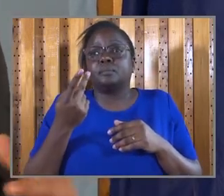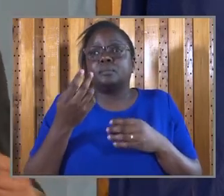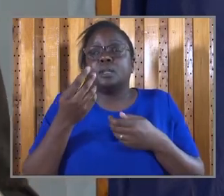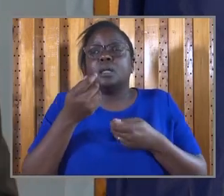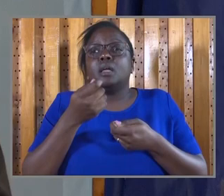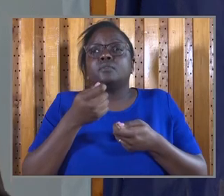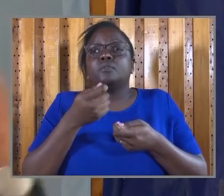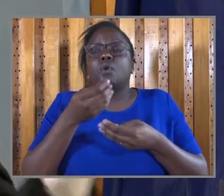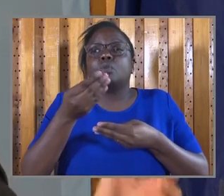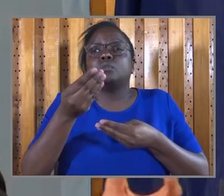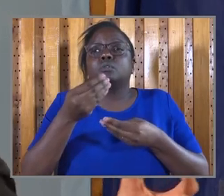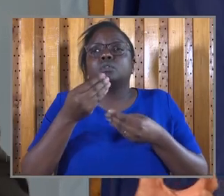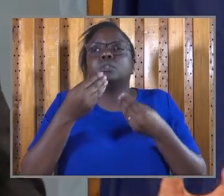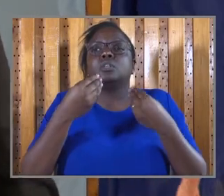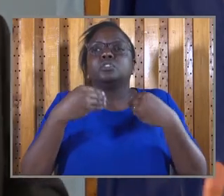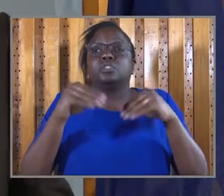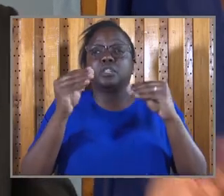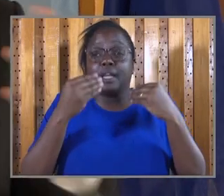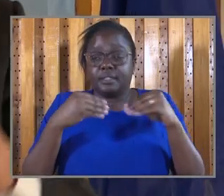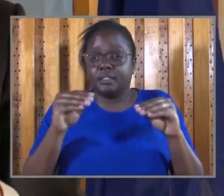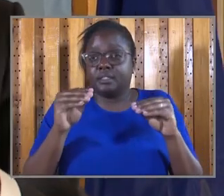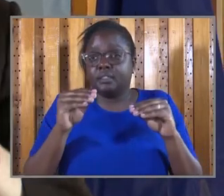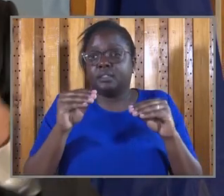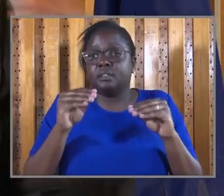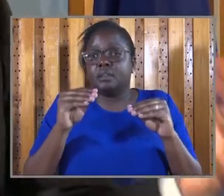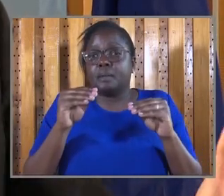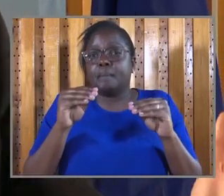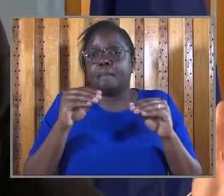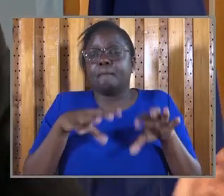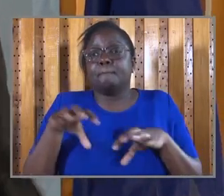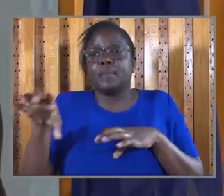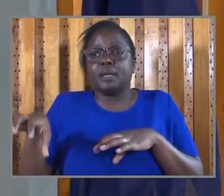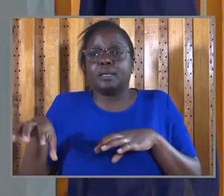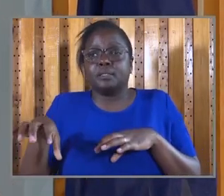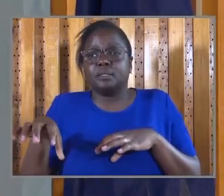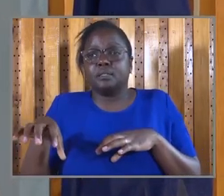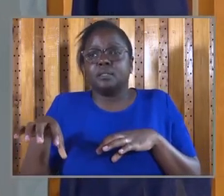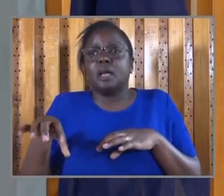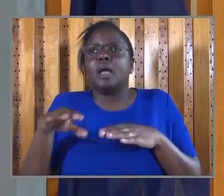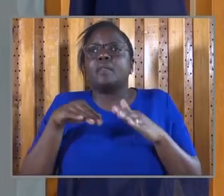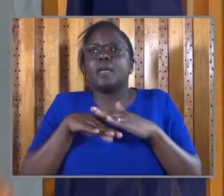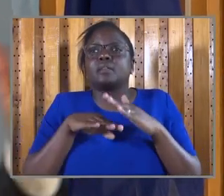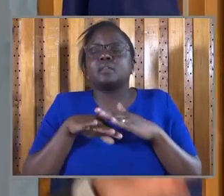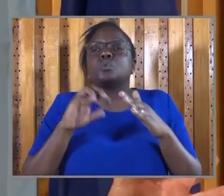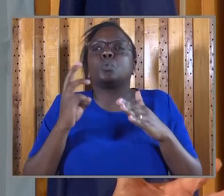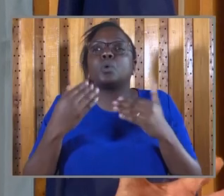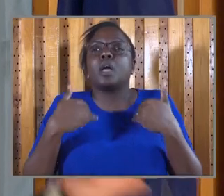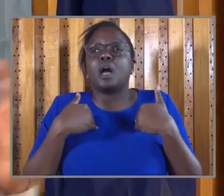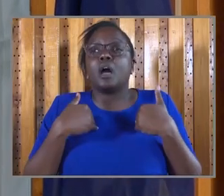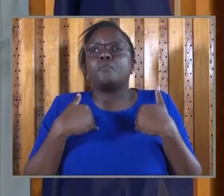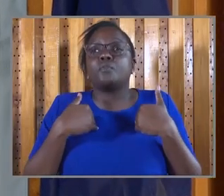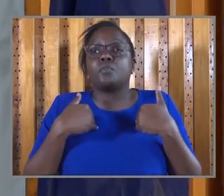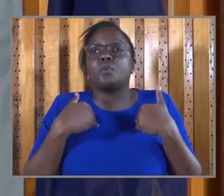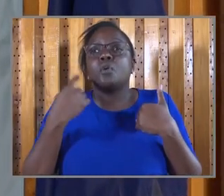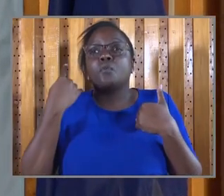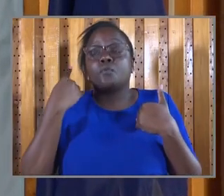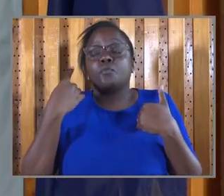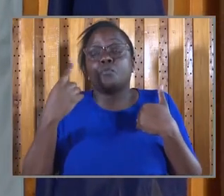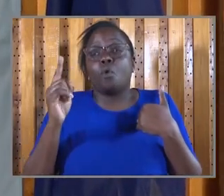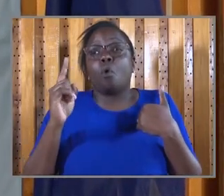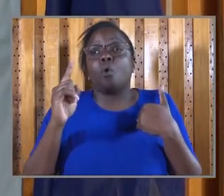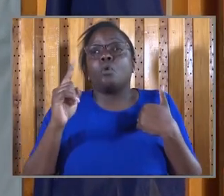market or a carbon market, I should say, and the ETS system that we now have for roughly 10 years in the European